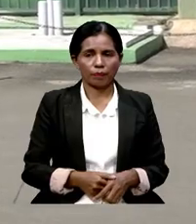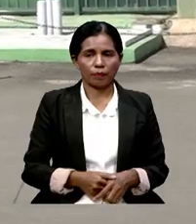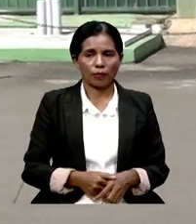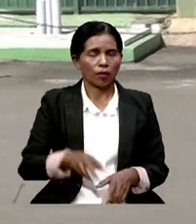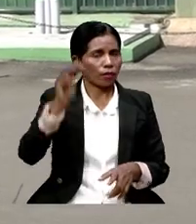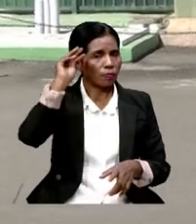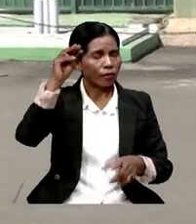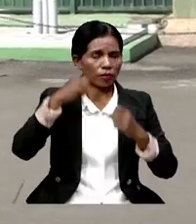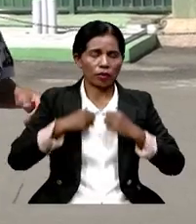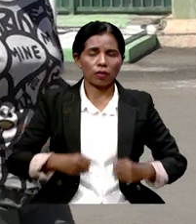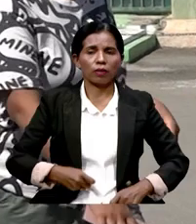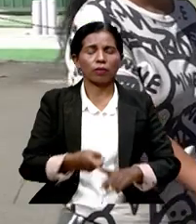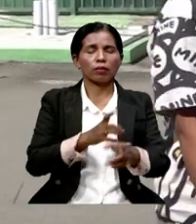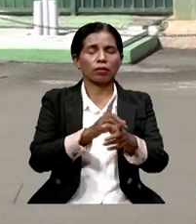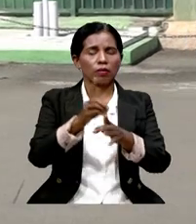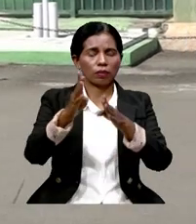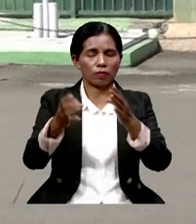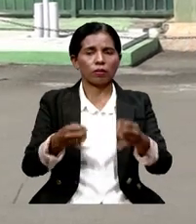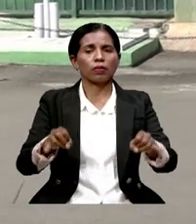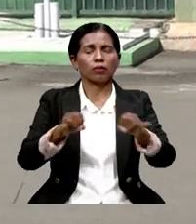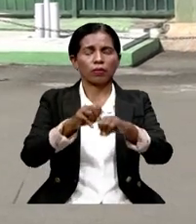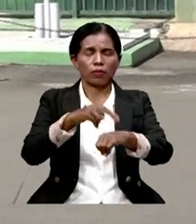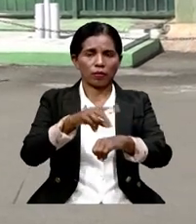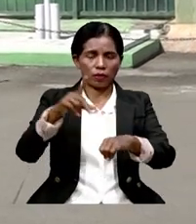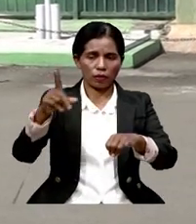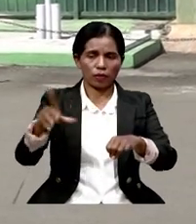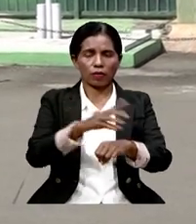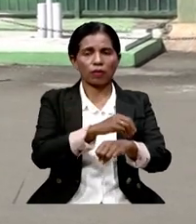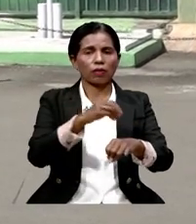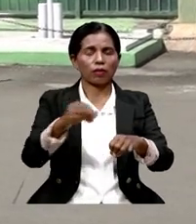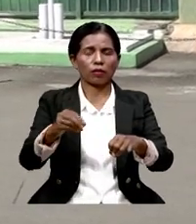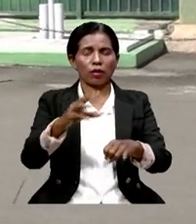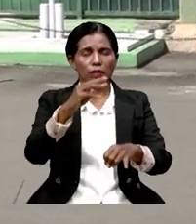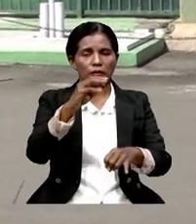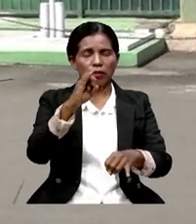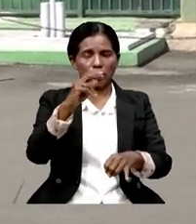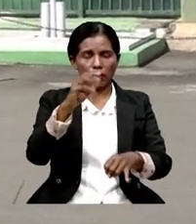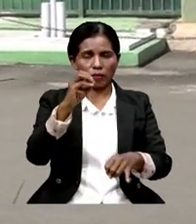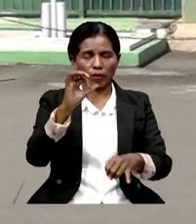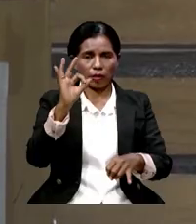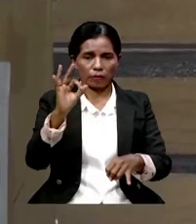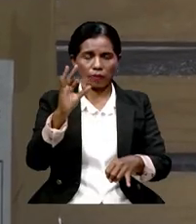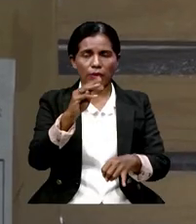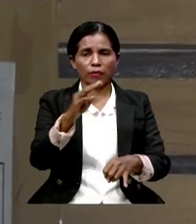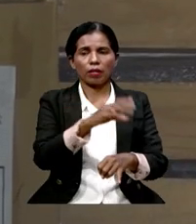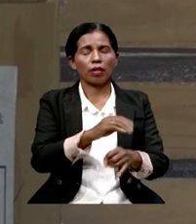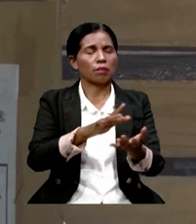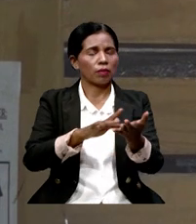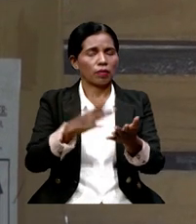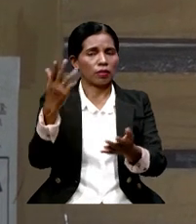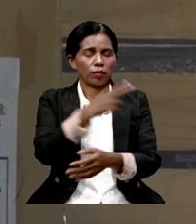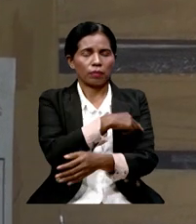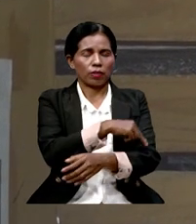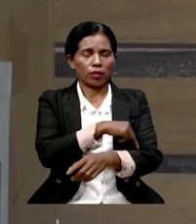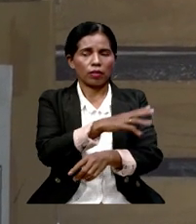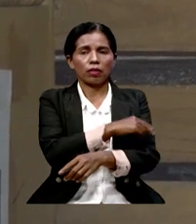Ministério Saúde lhe houve diretor executivo Instituto Nacional Farmácia no produto médico antes de atender Aimoruk nebe durante ne mamuk hospital centro no